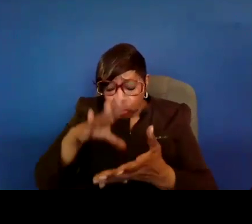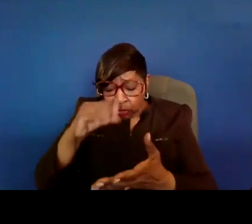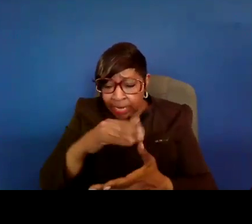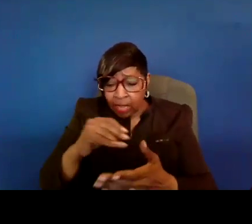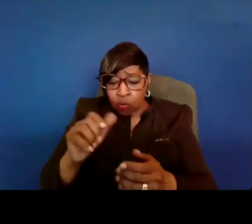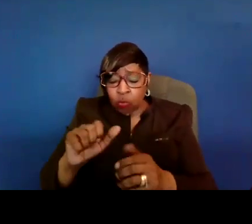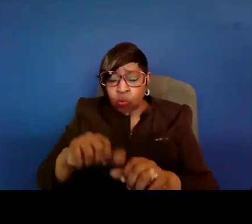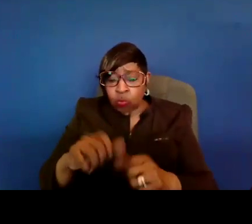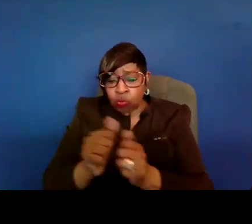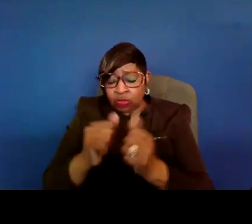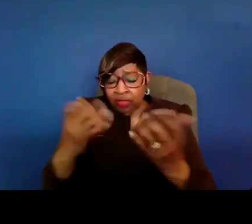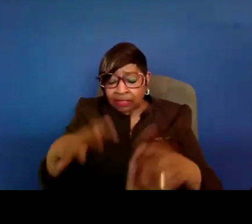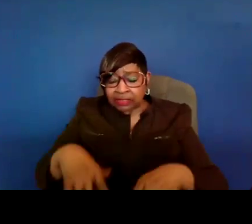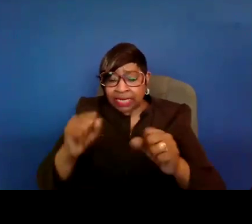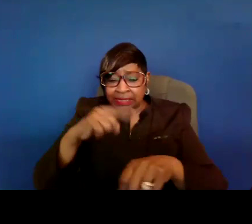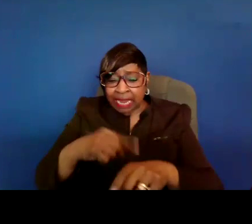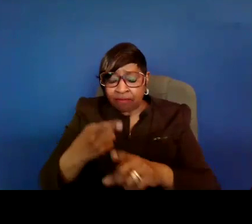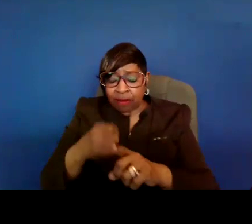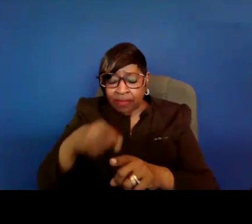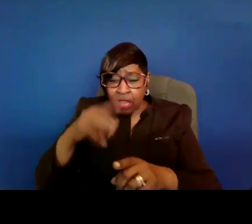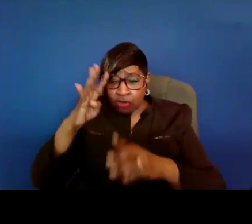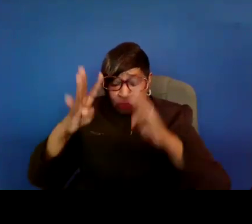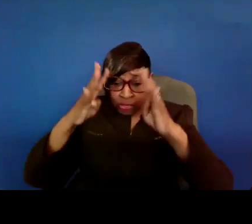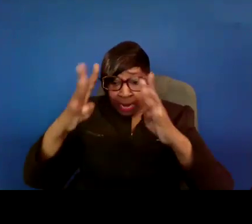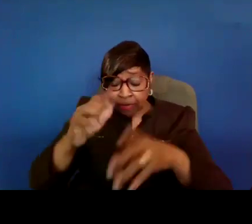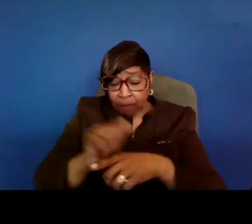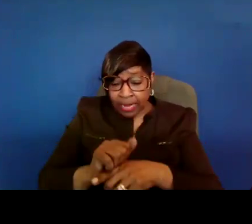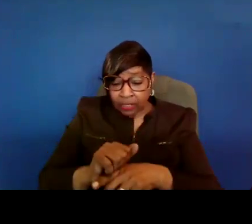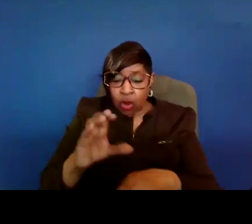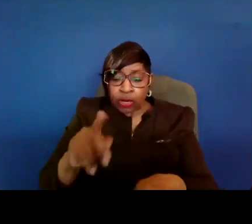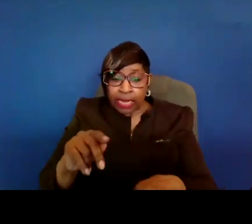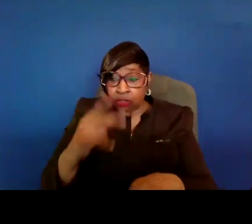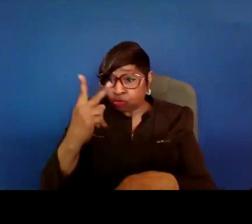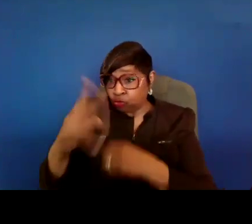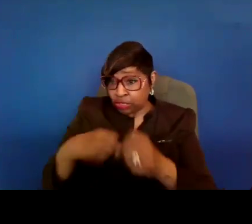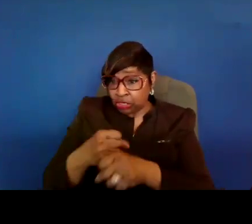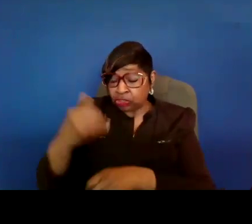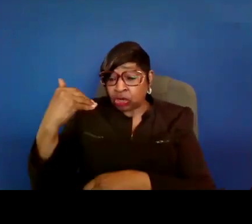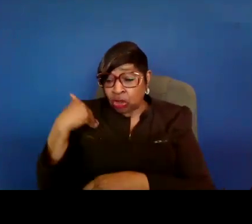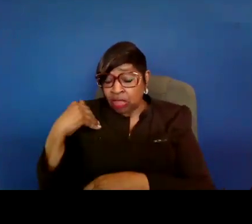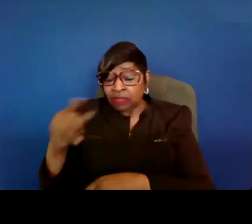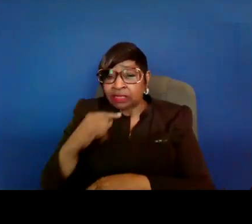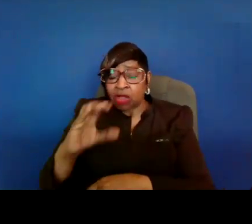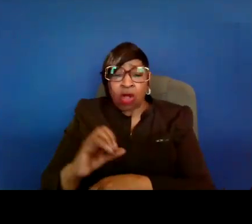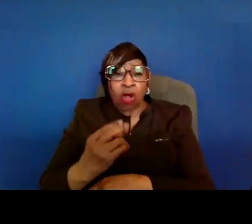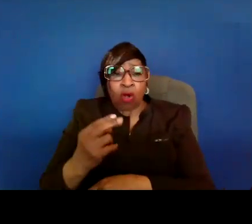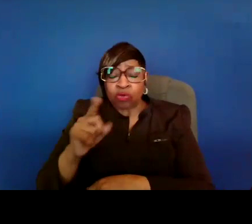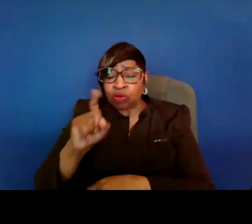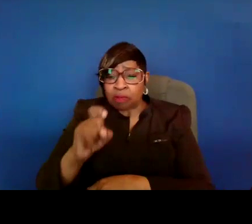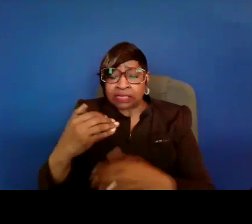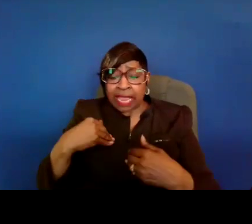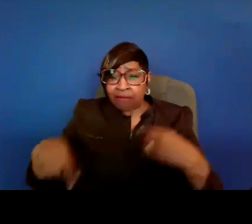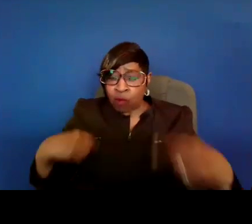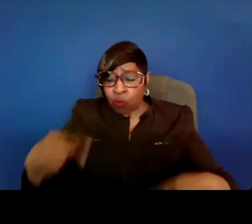practice. So I'll just jump into this one. 2 years ago, they said, oh, you must have reels. So